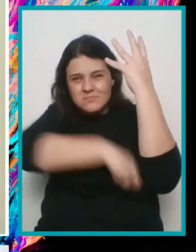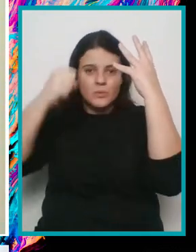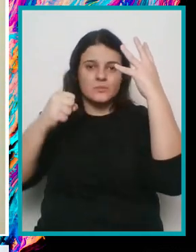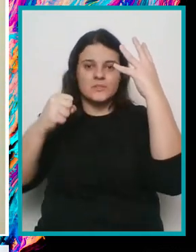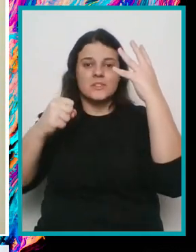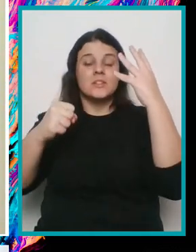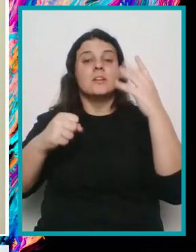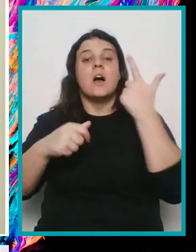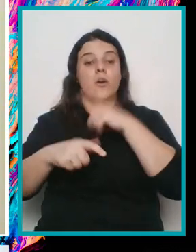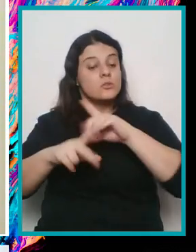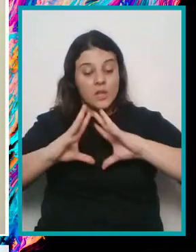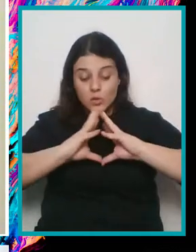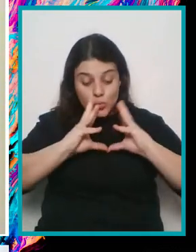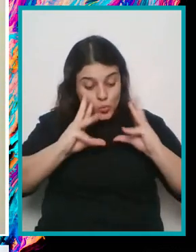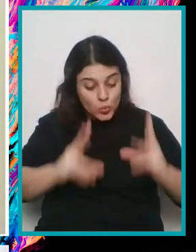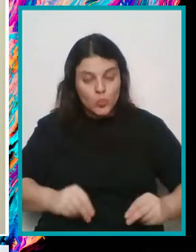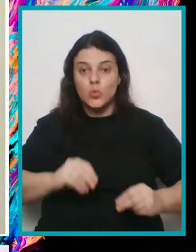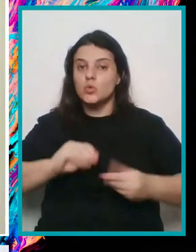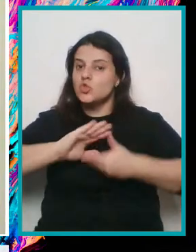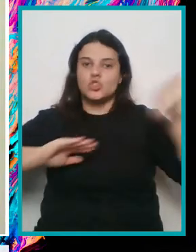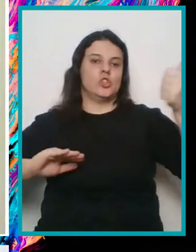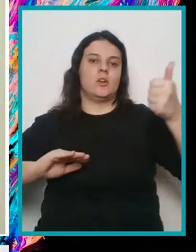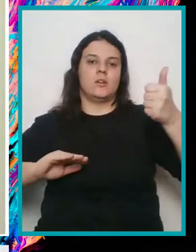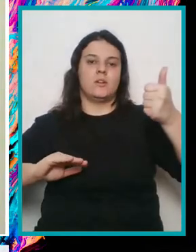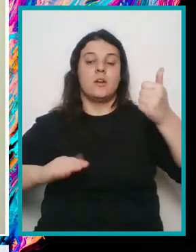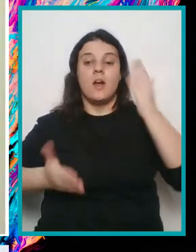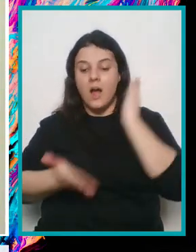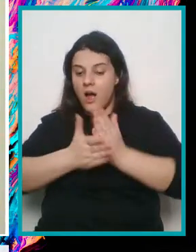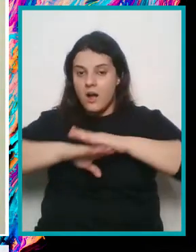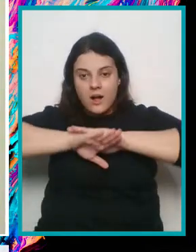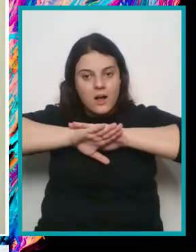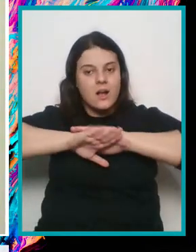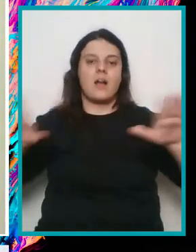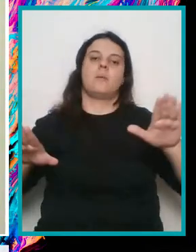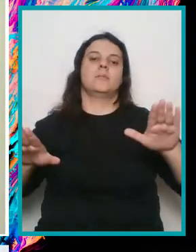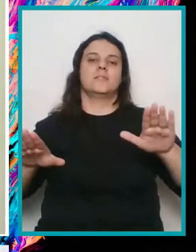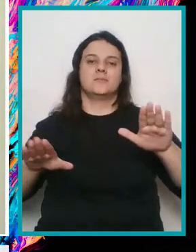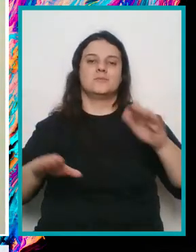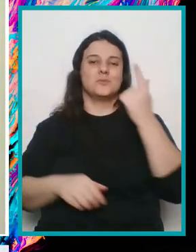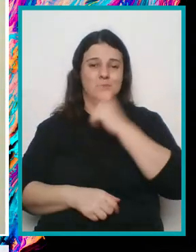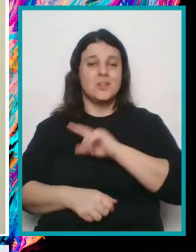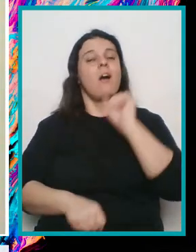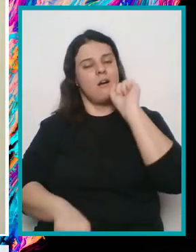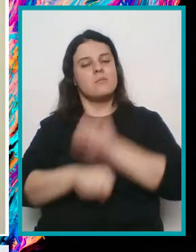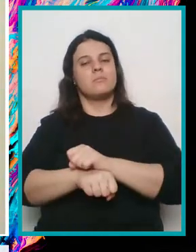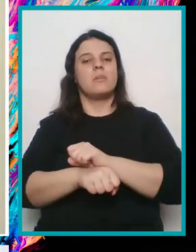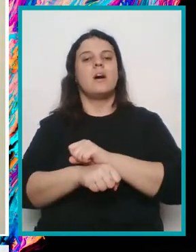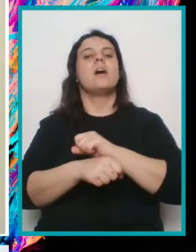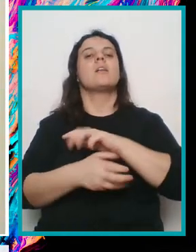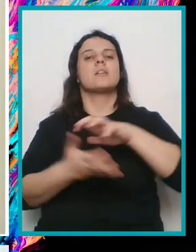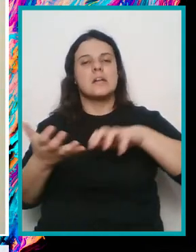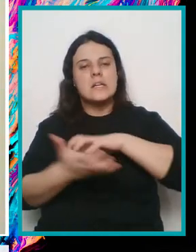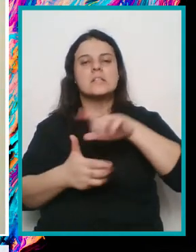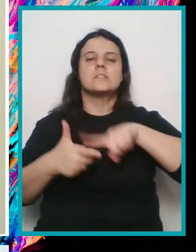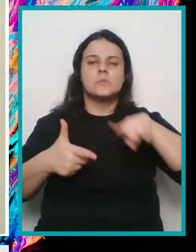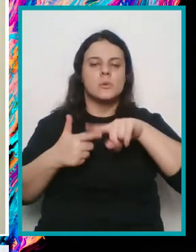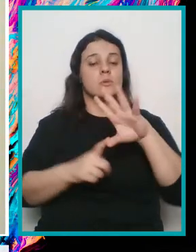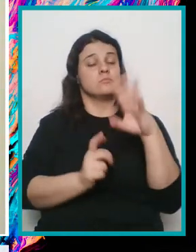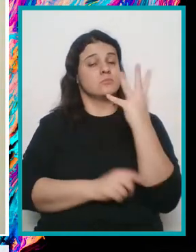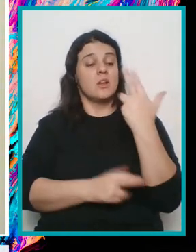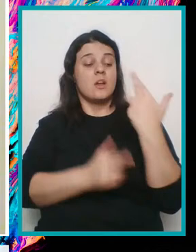the international community. It has a very big role to play in us getting climate